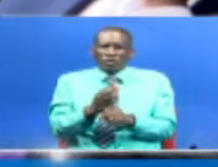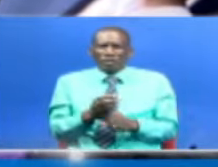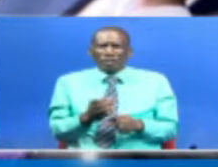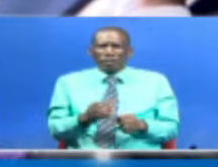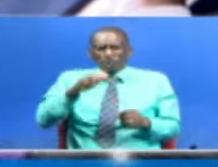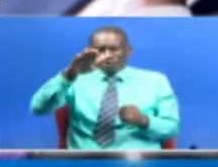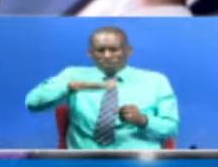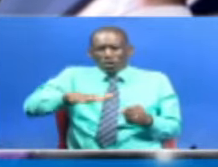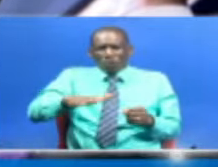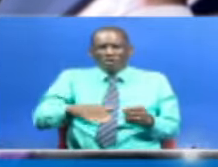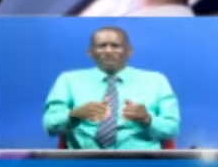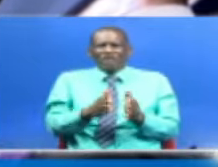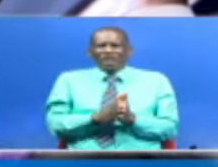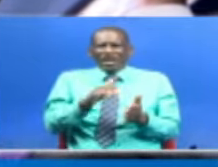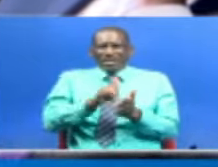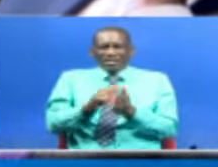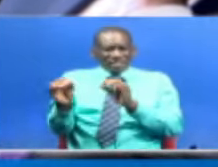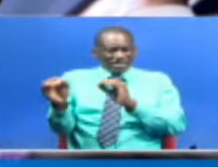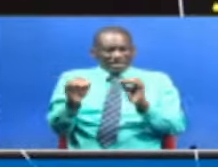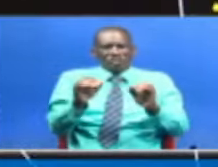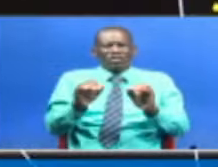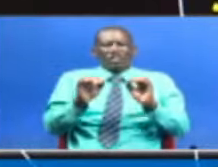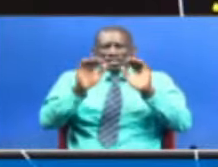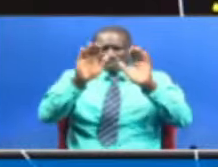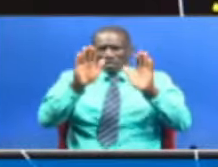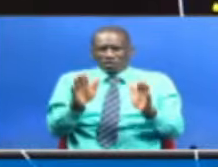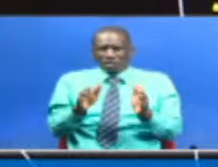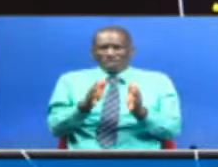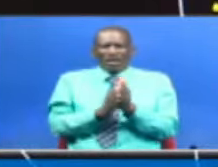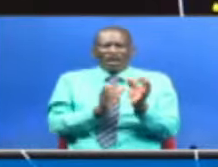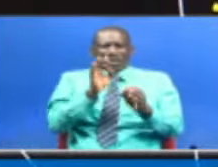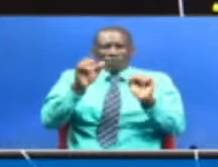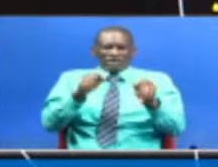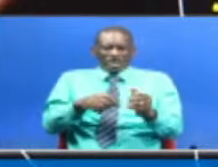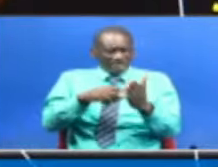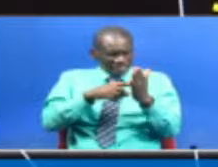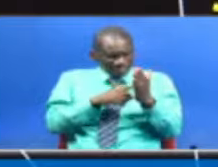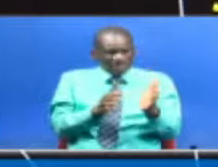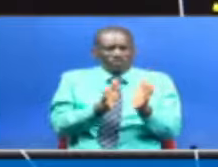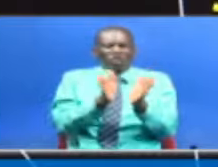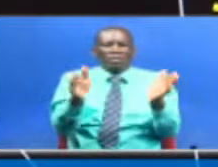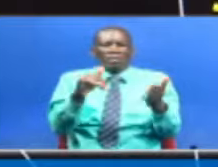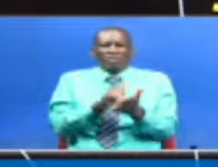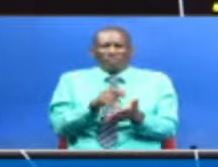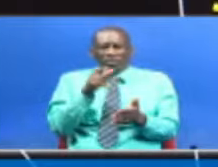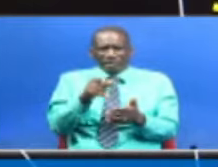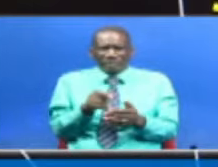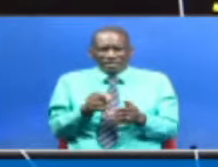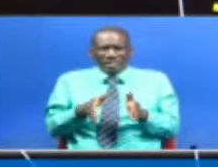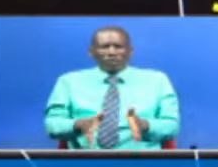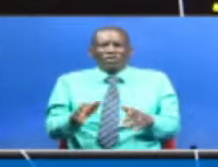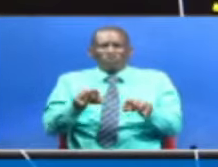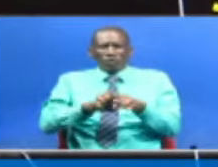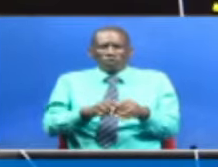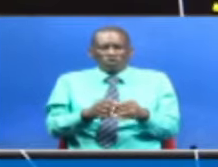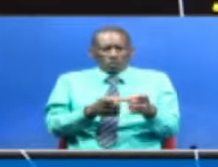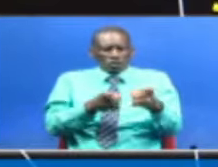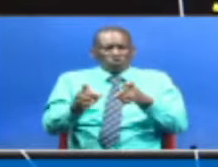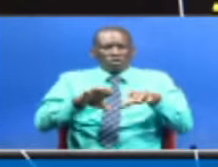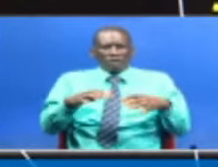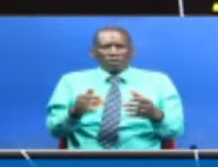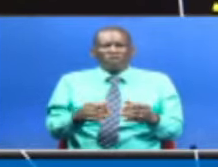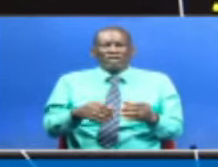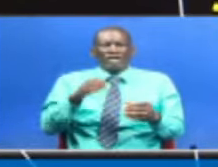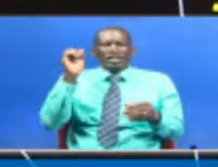lower, and that transition is necessary. And if we can convince the public that that is the way even to mitigate against the high cost